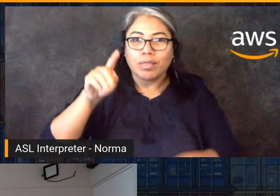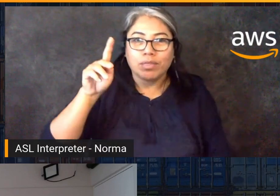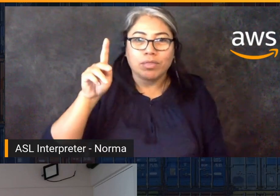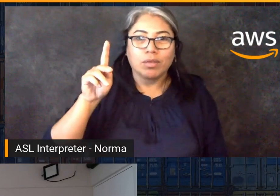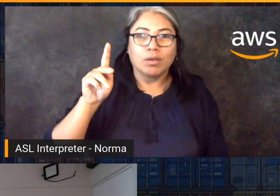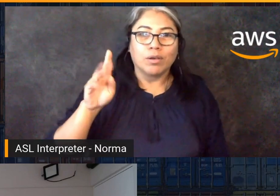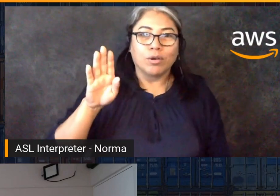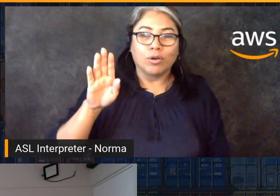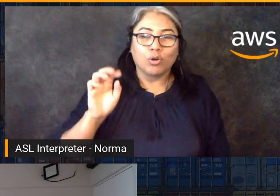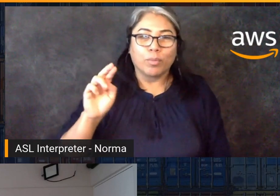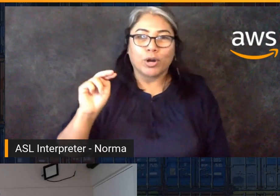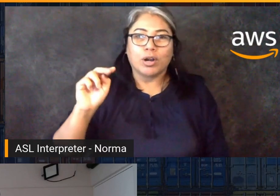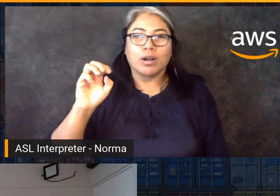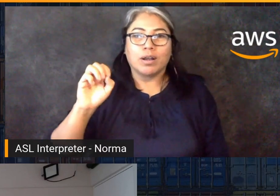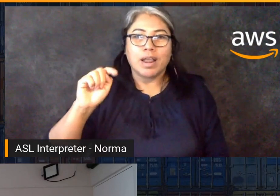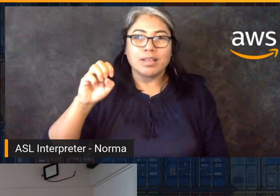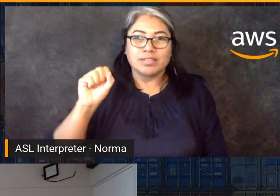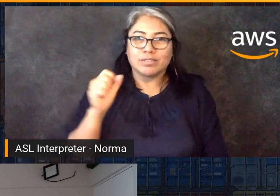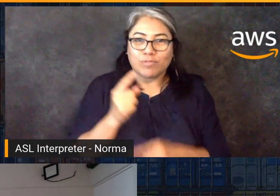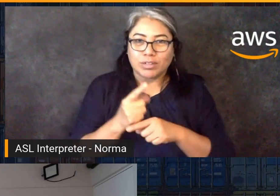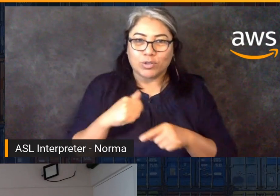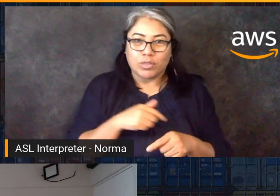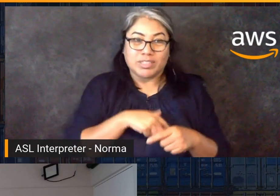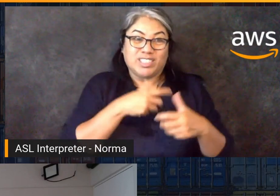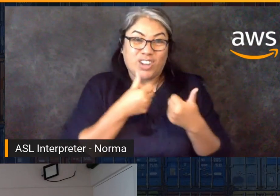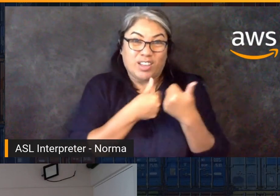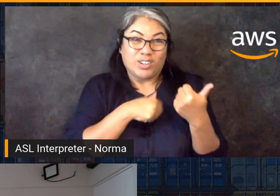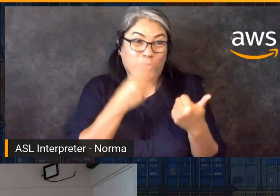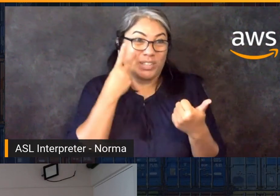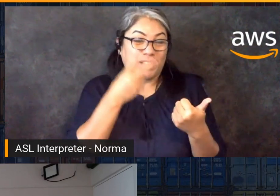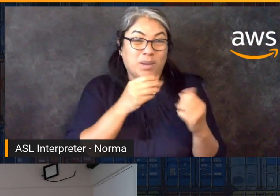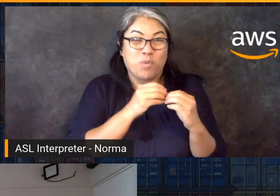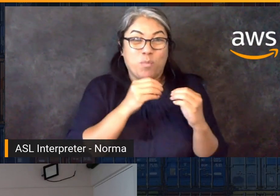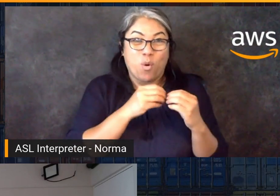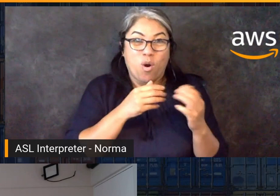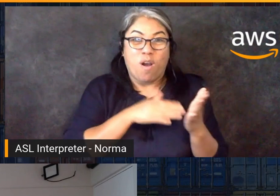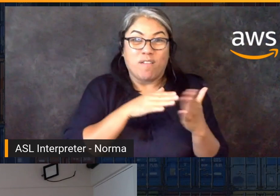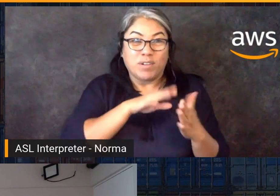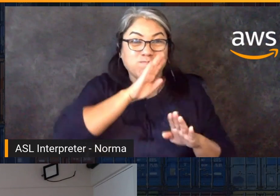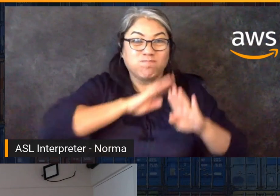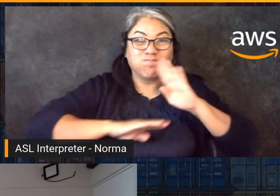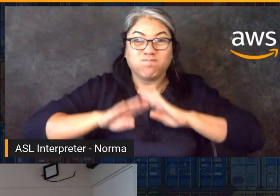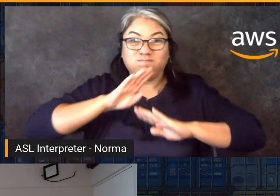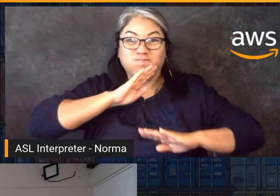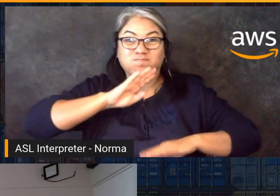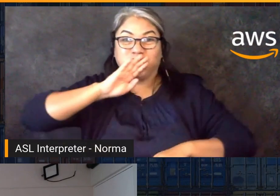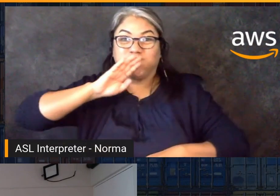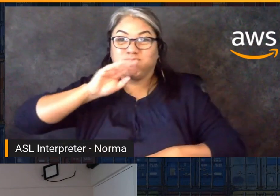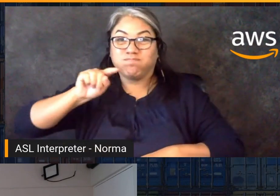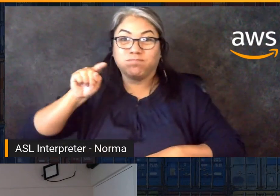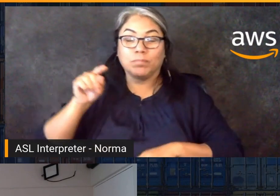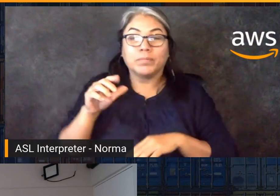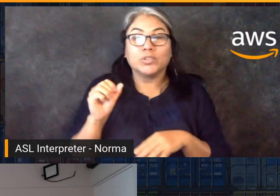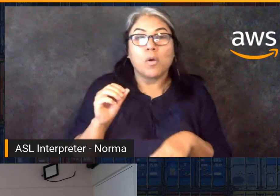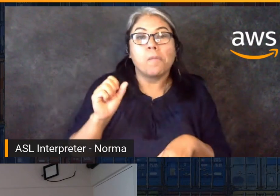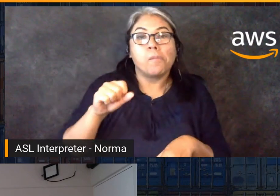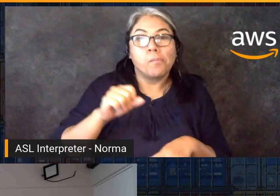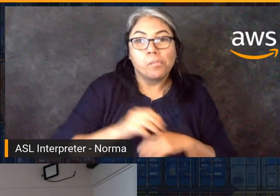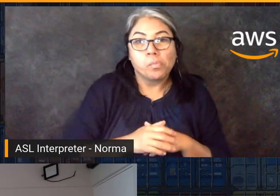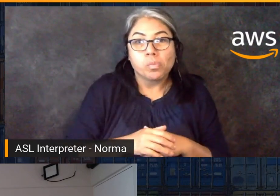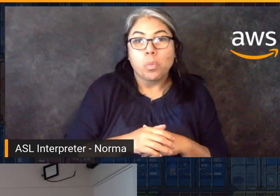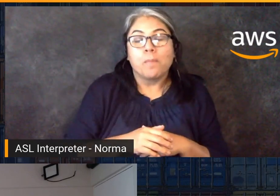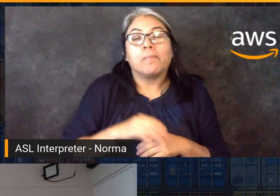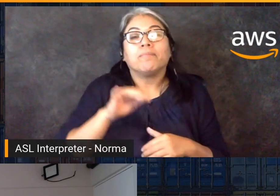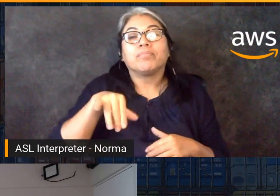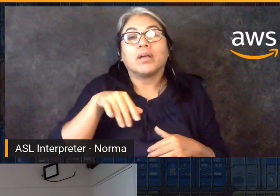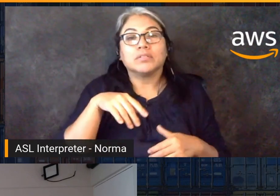this new challenge that we're running into more and more often with organizations, right? So yeah, Justin, that's what we're here